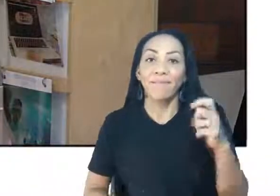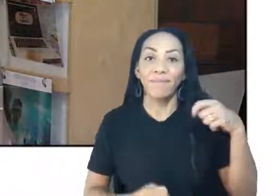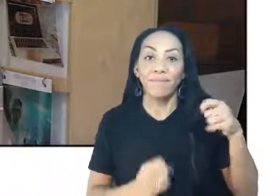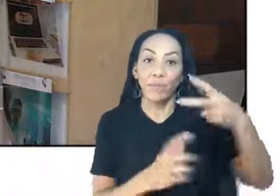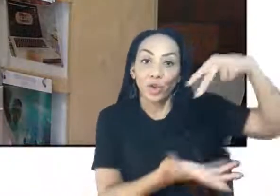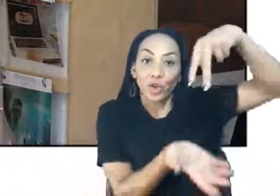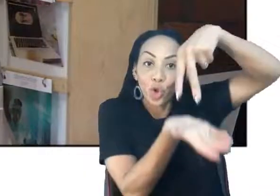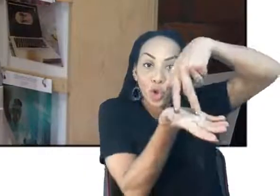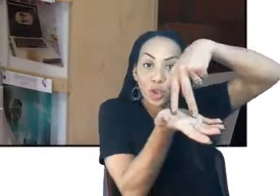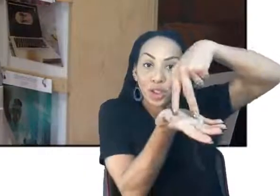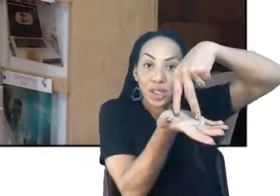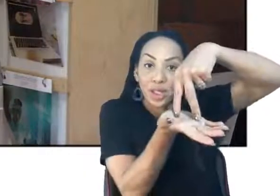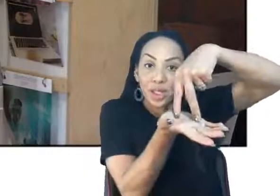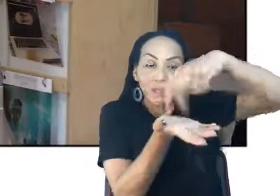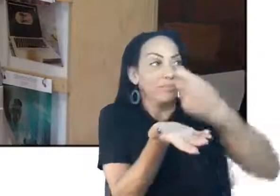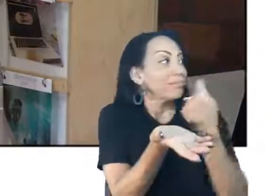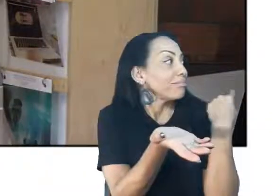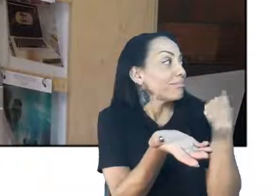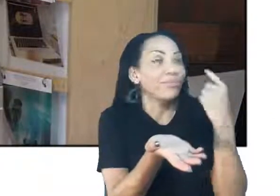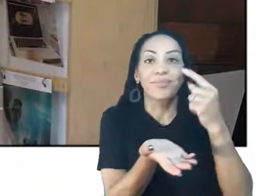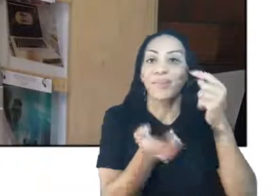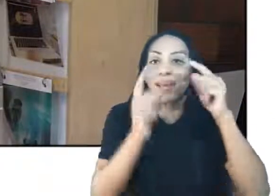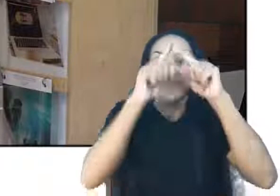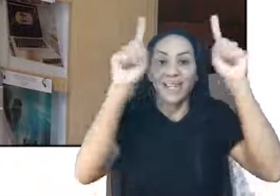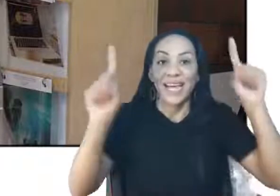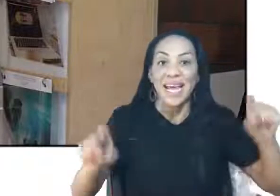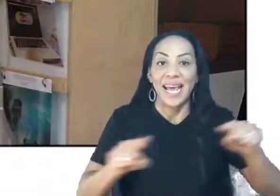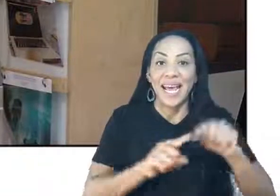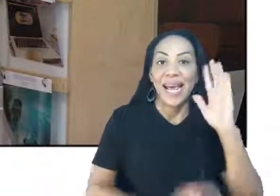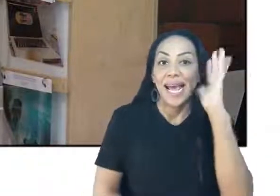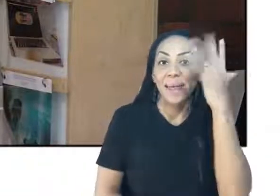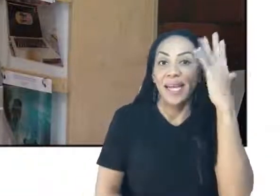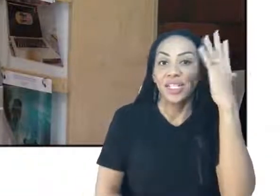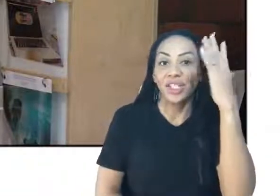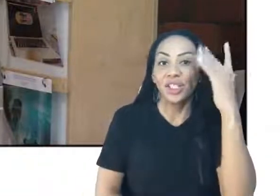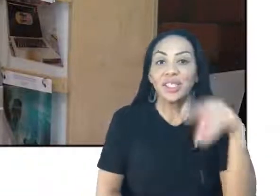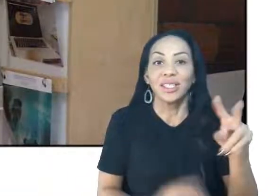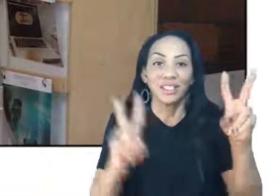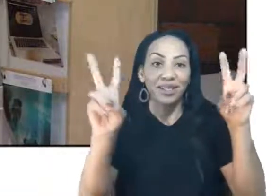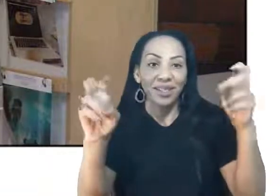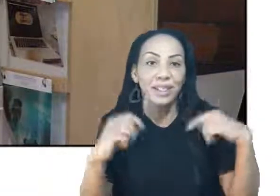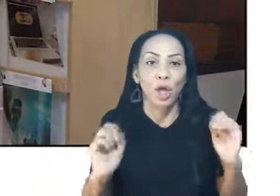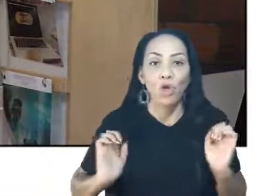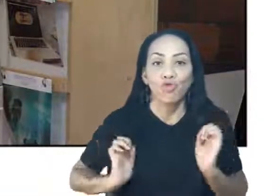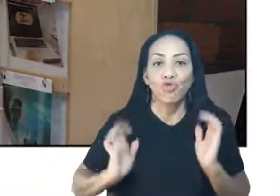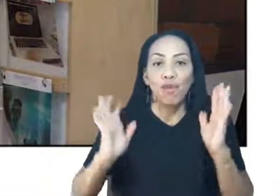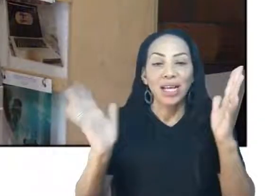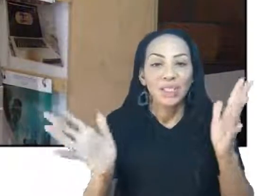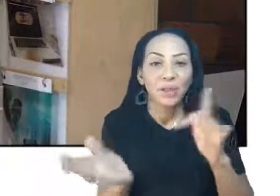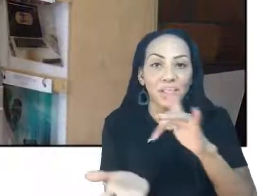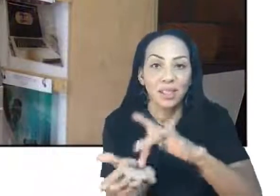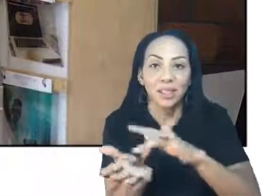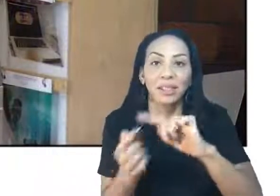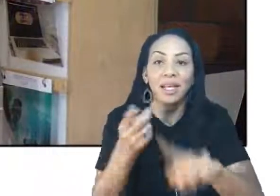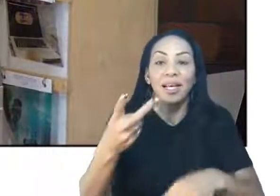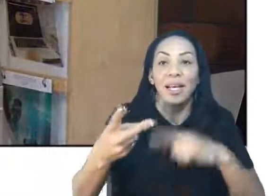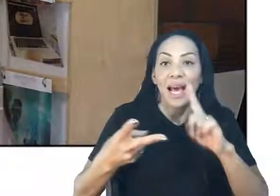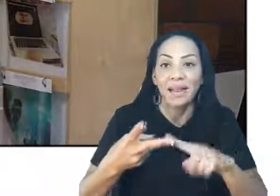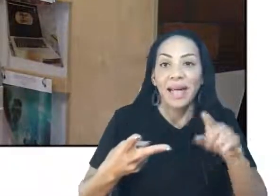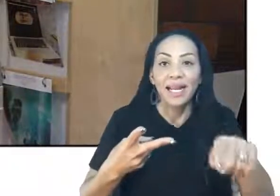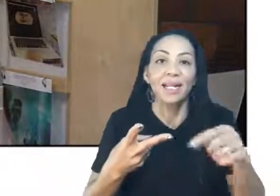a title that says Towards a Restful City, and an image of an event that was called Rest Improvised at